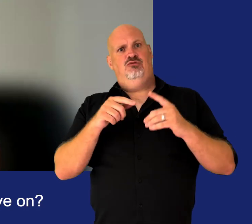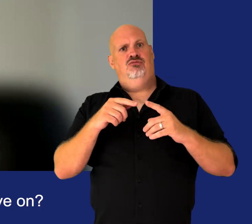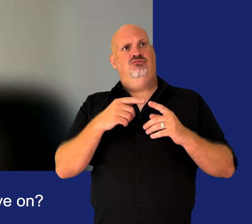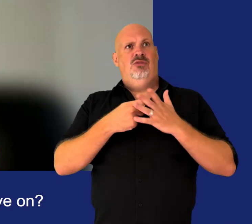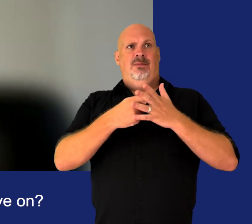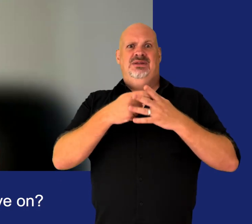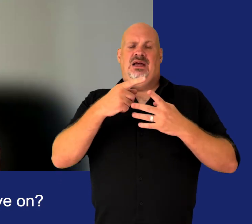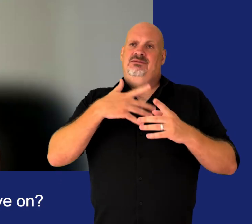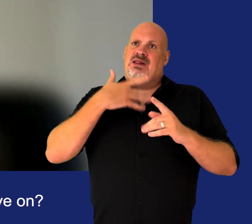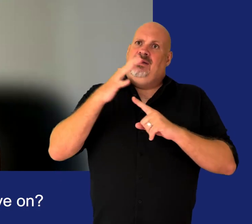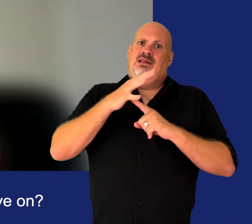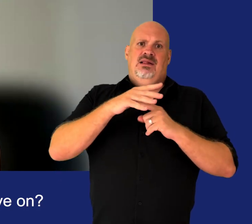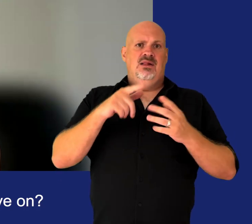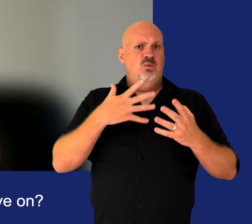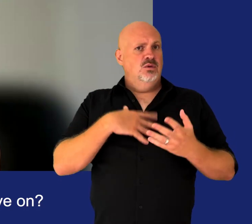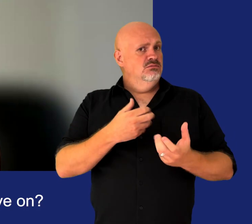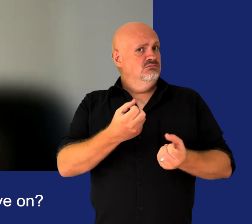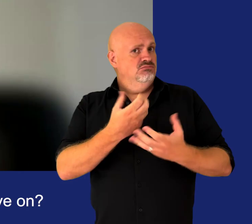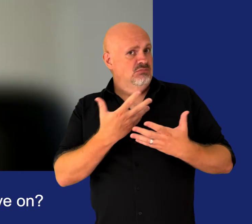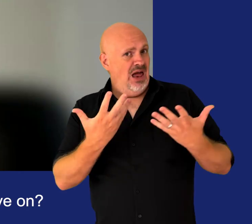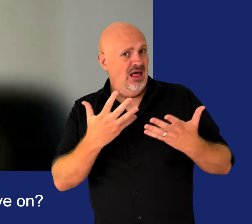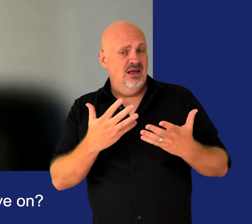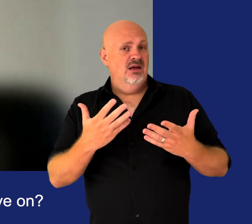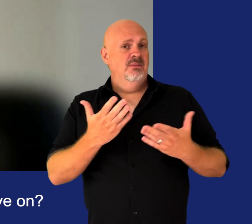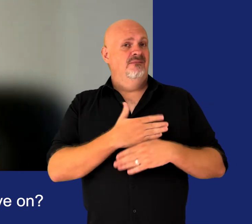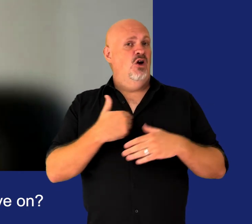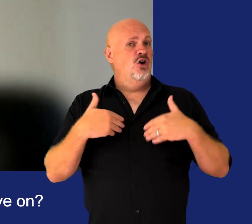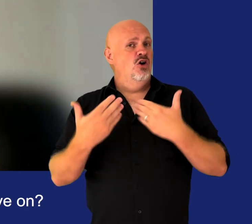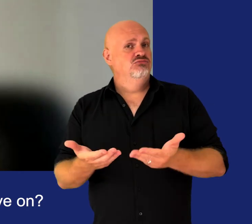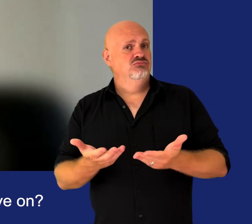them before we move on?